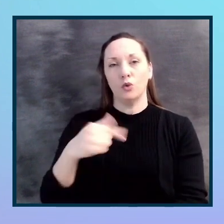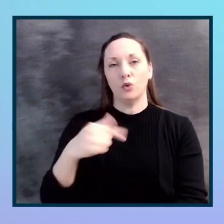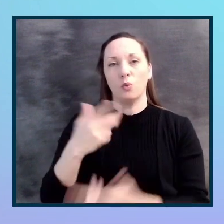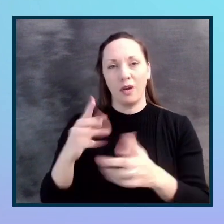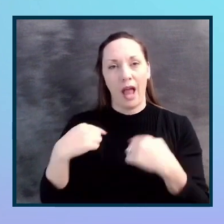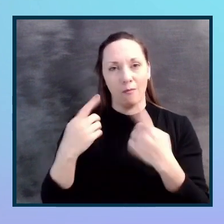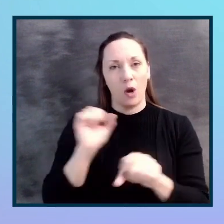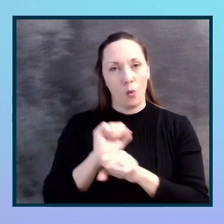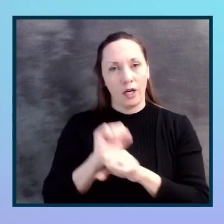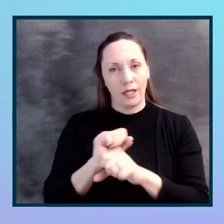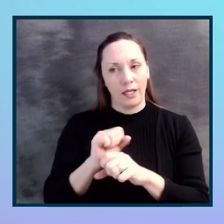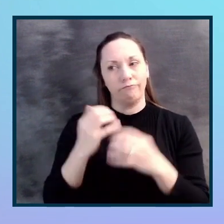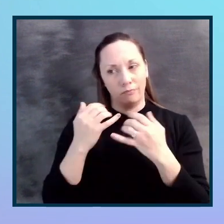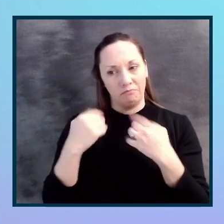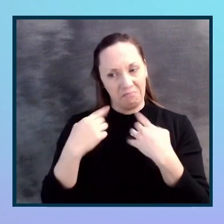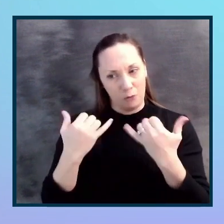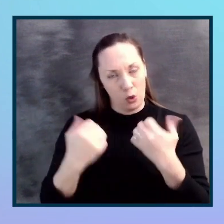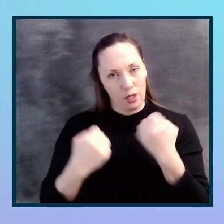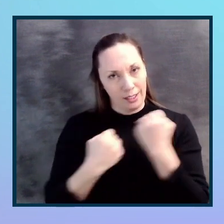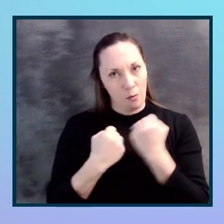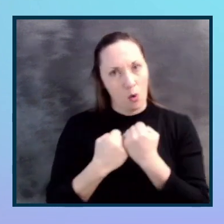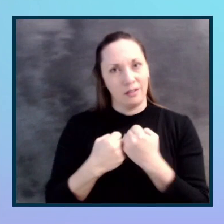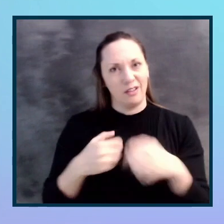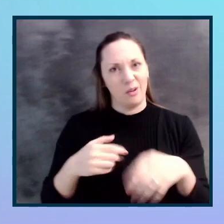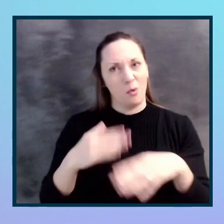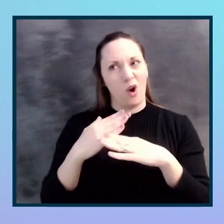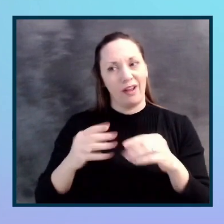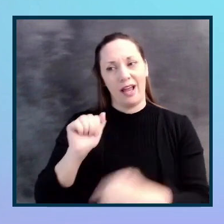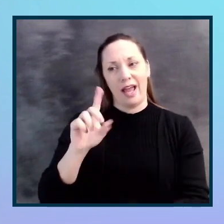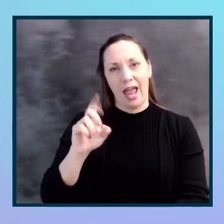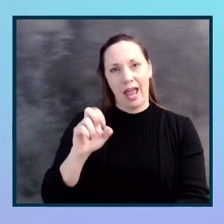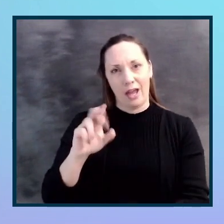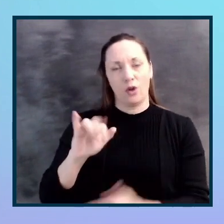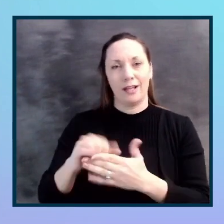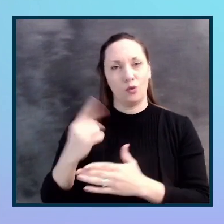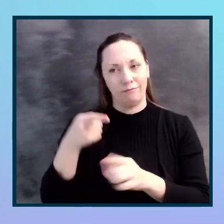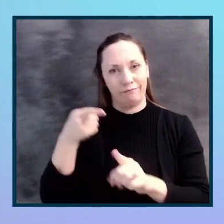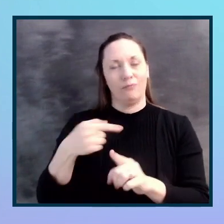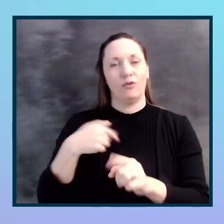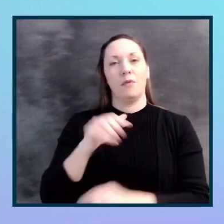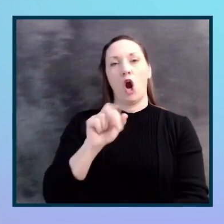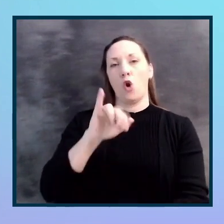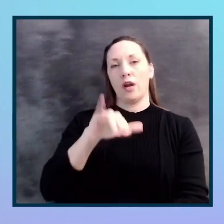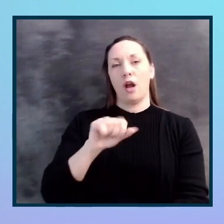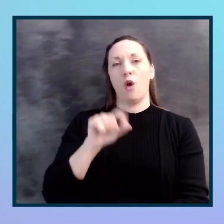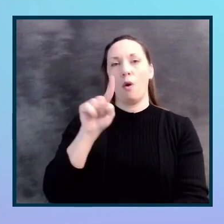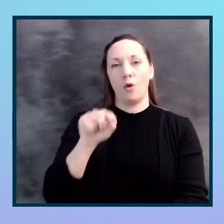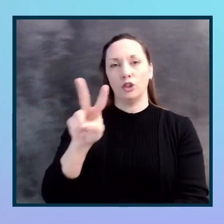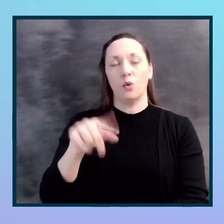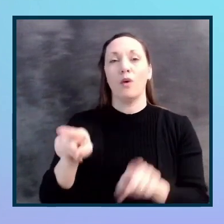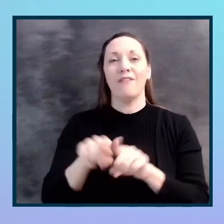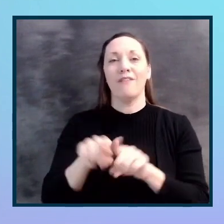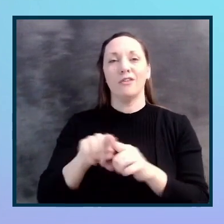currently supporting. The prohibited adders is one example of that with ARIA 1.2. We've also